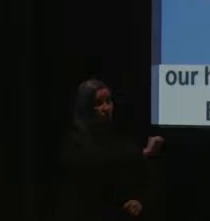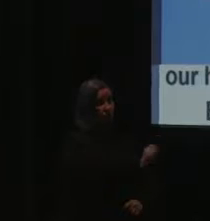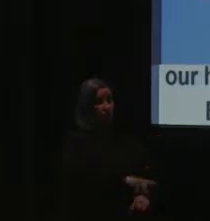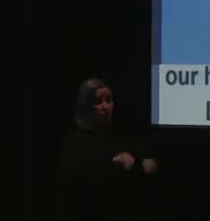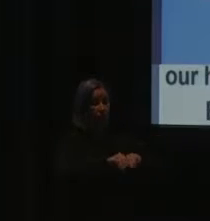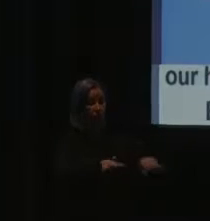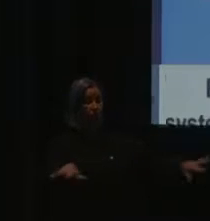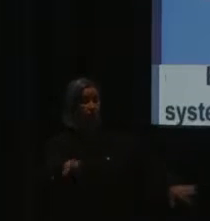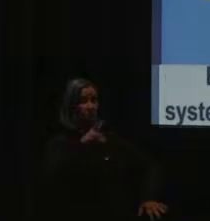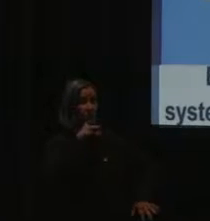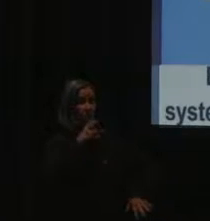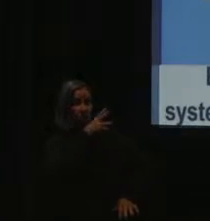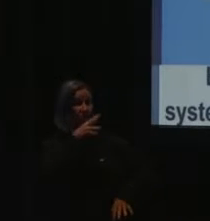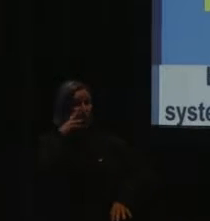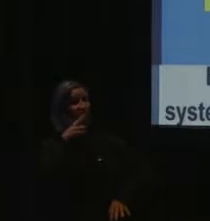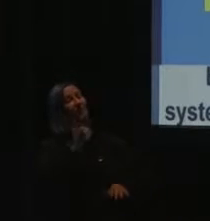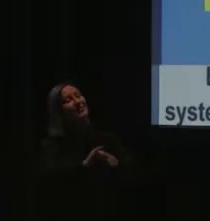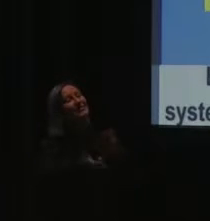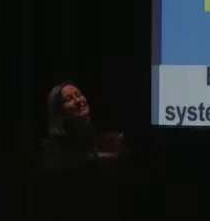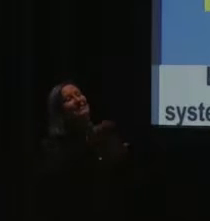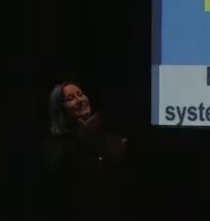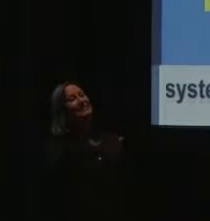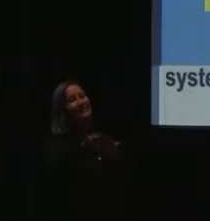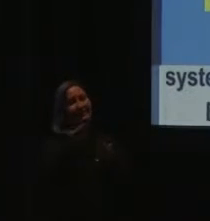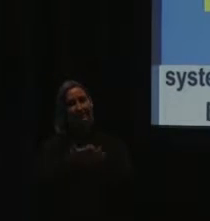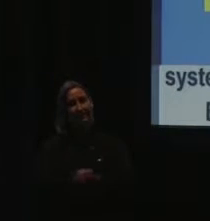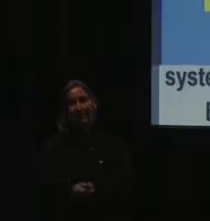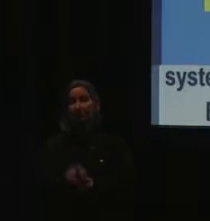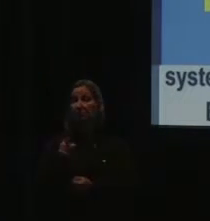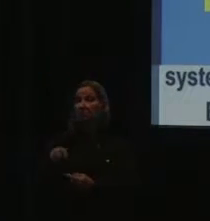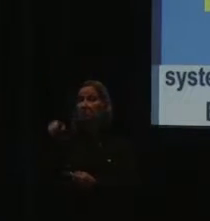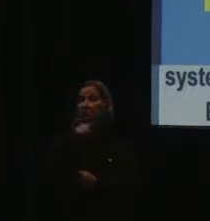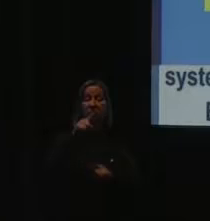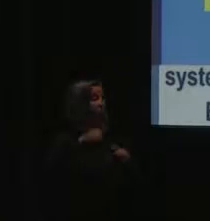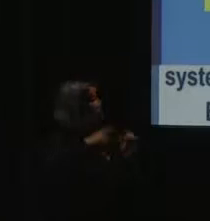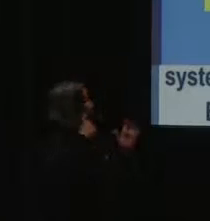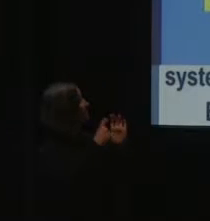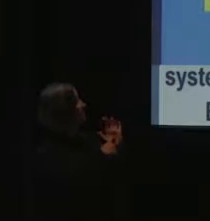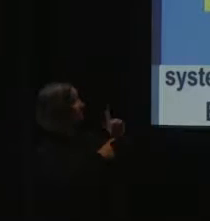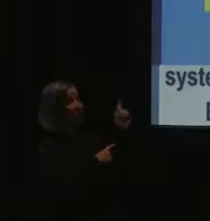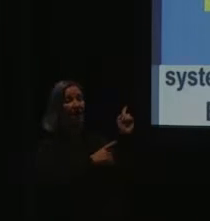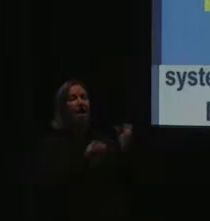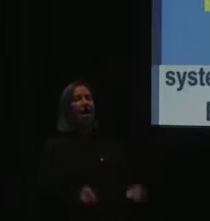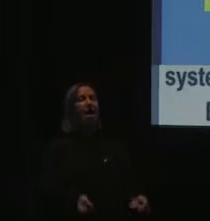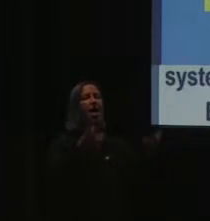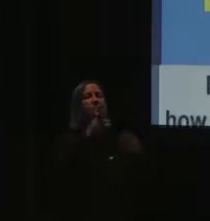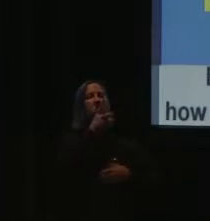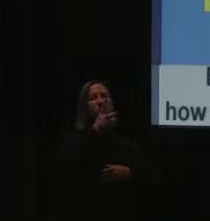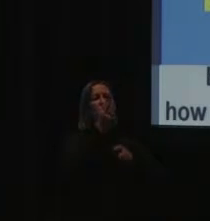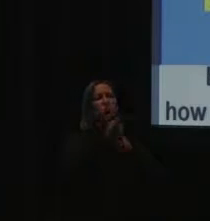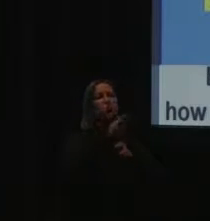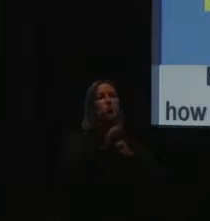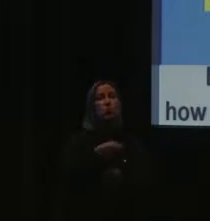irrigation system. These are all conveniences. But you would be normal if you couldn't tell me relatively how much water each of those